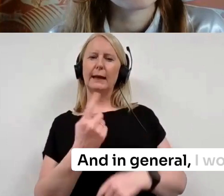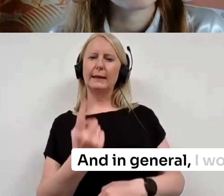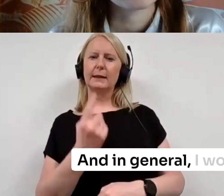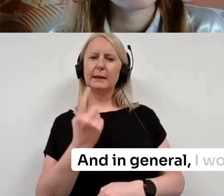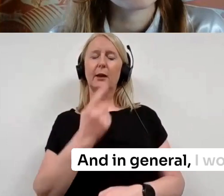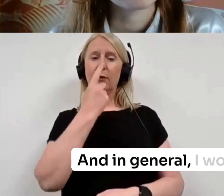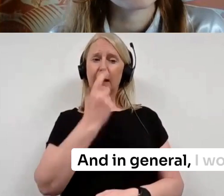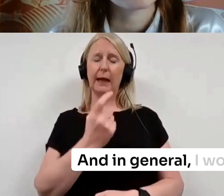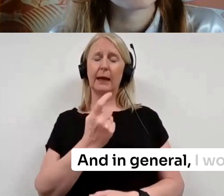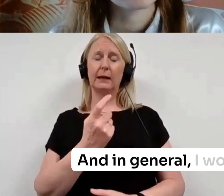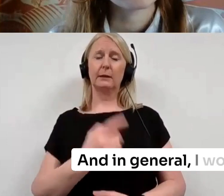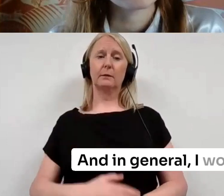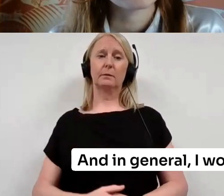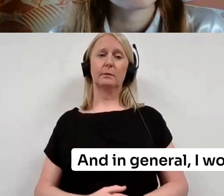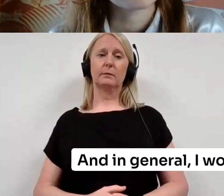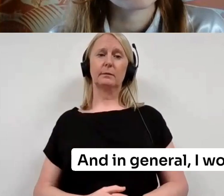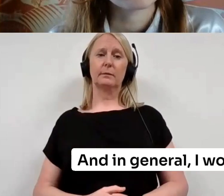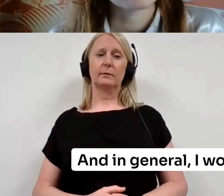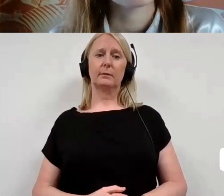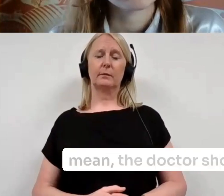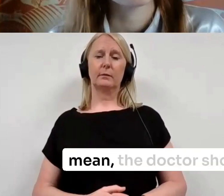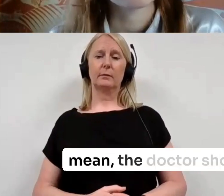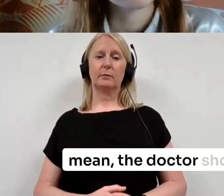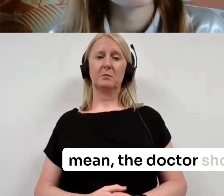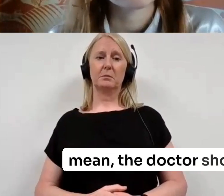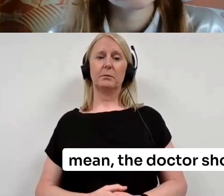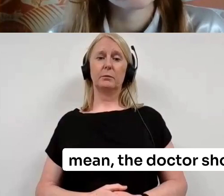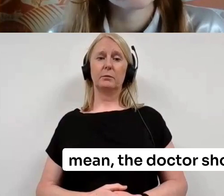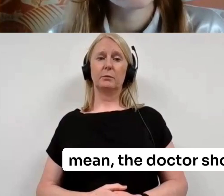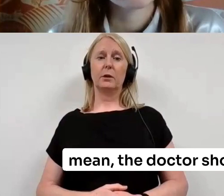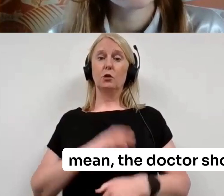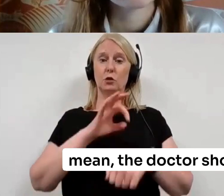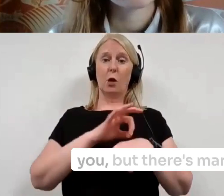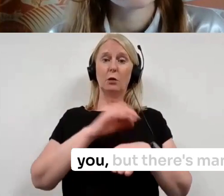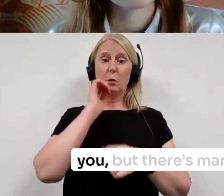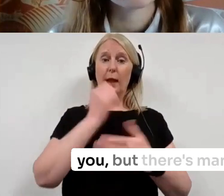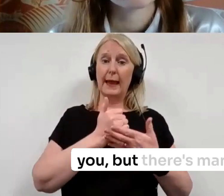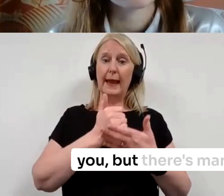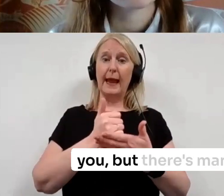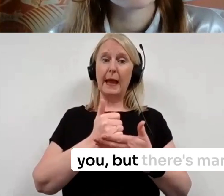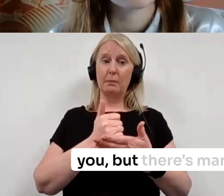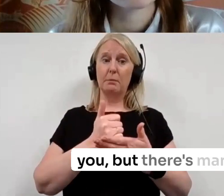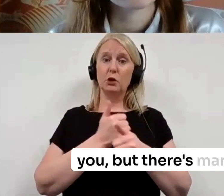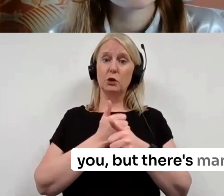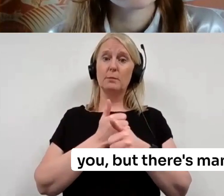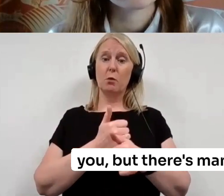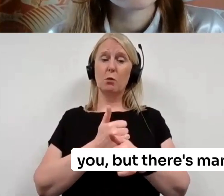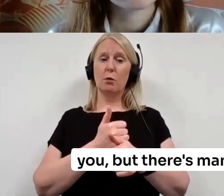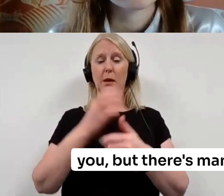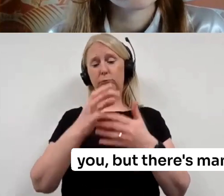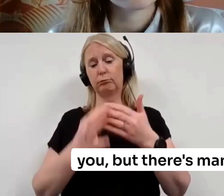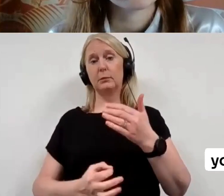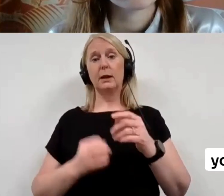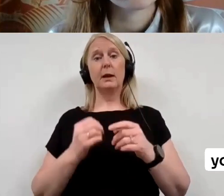general, I would encourage you to do that. I mean, the doctor should help you and support you, but there's many things